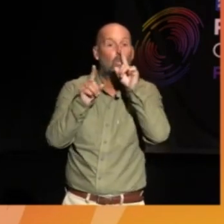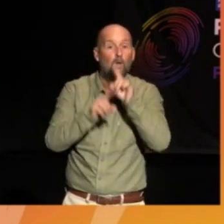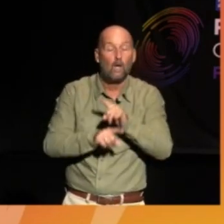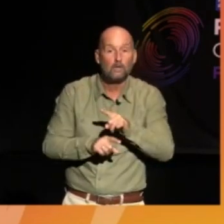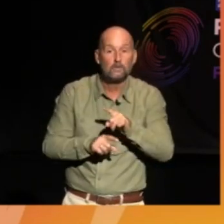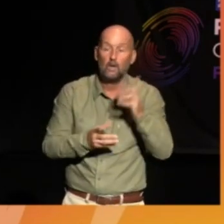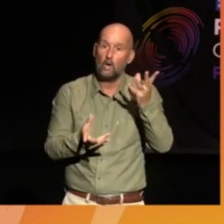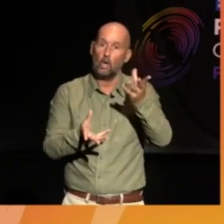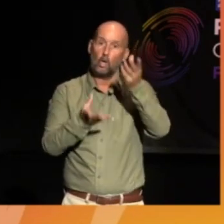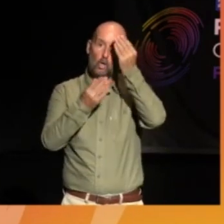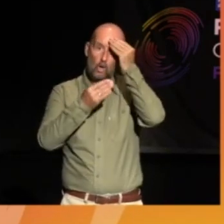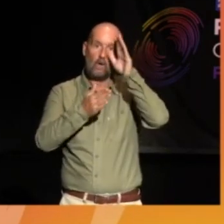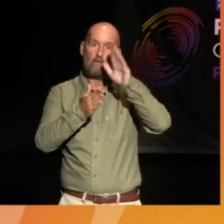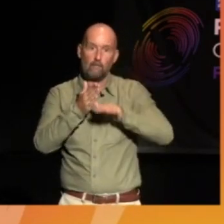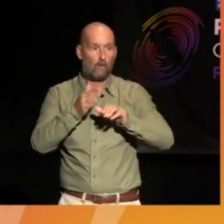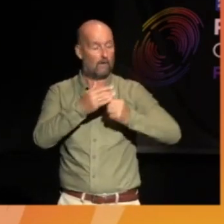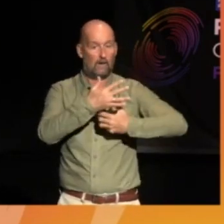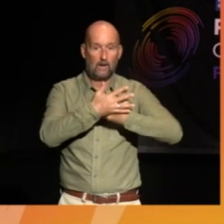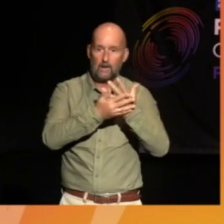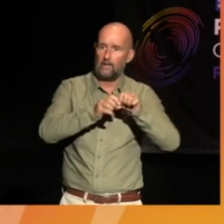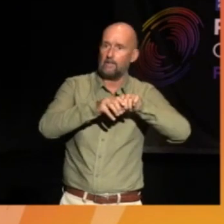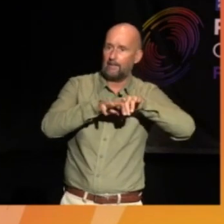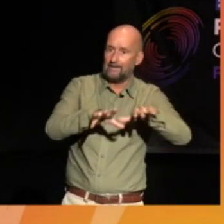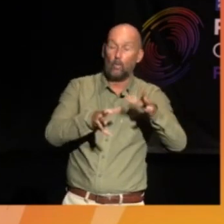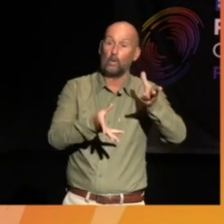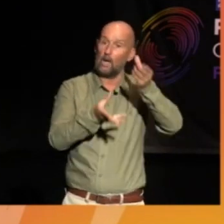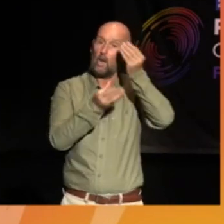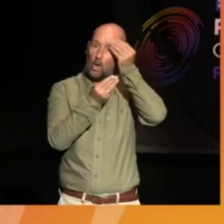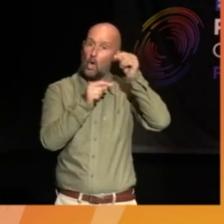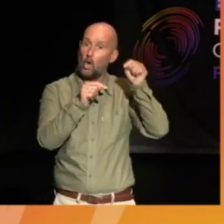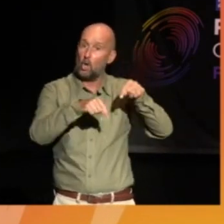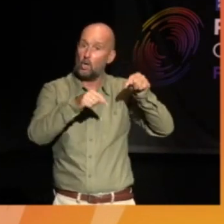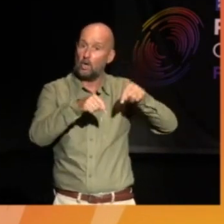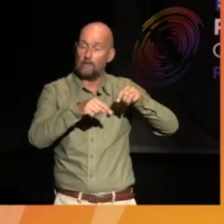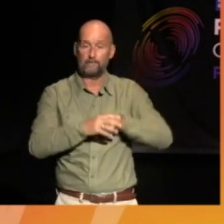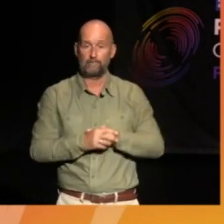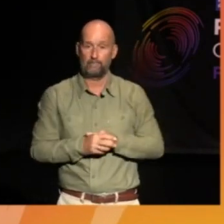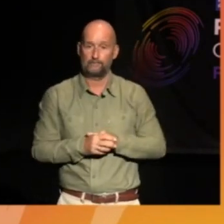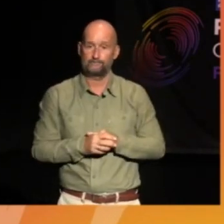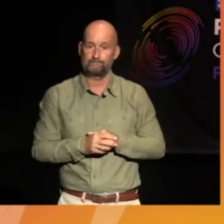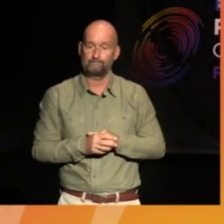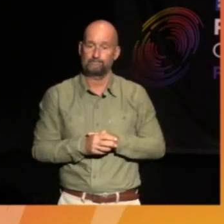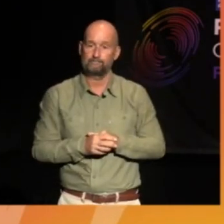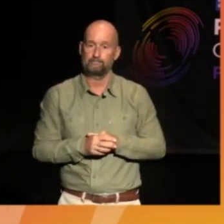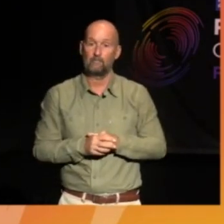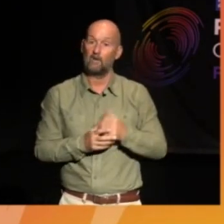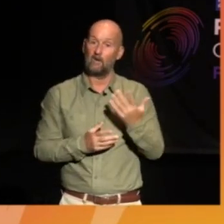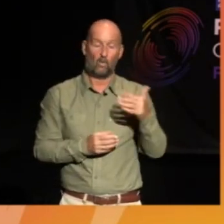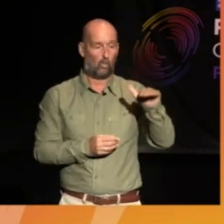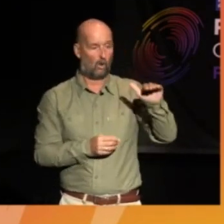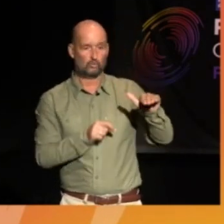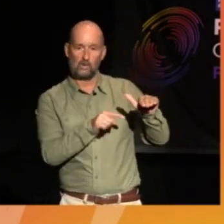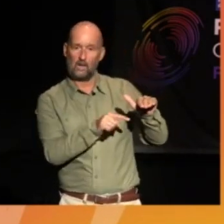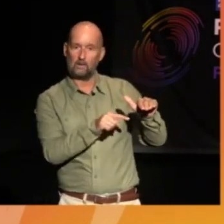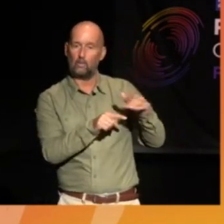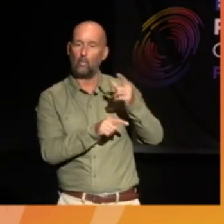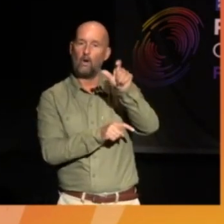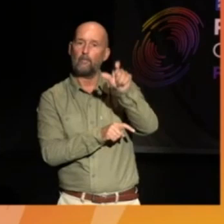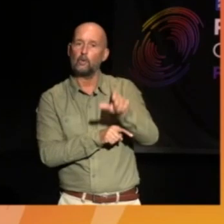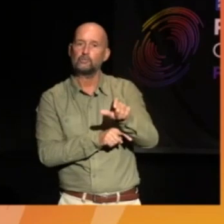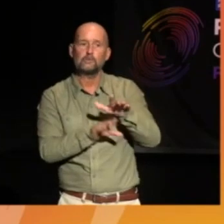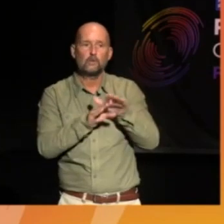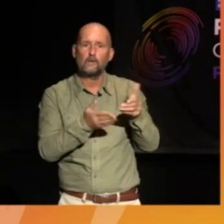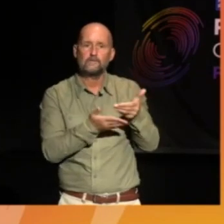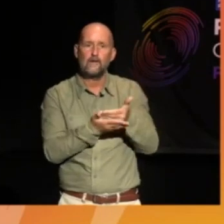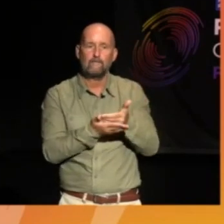learn from this pandemic, that if one is one child or one person is not safe, then others